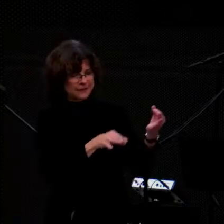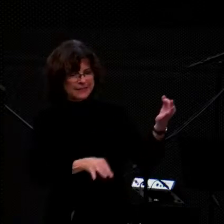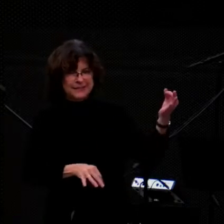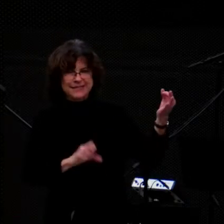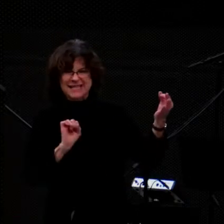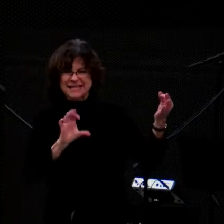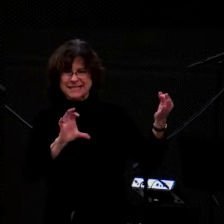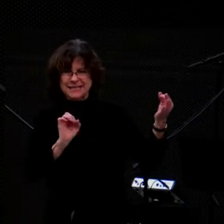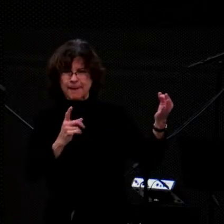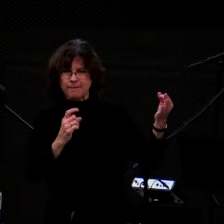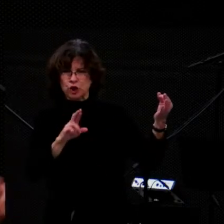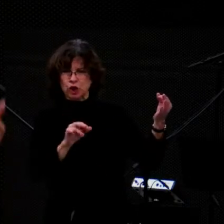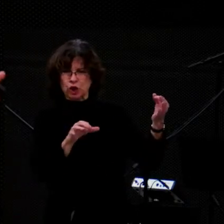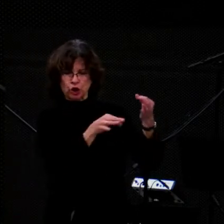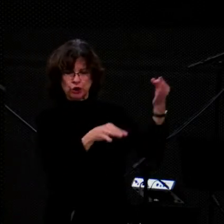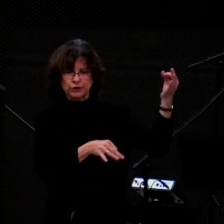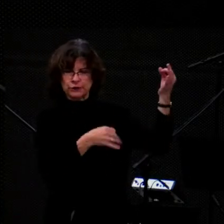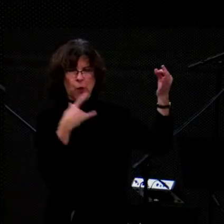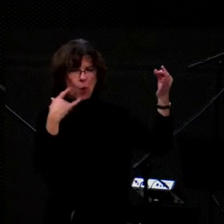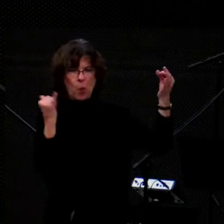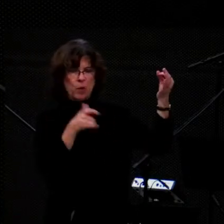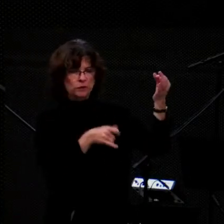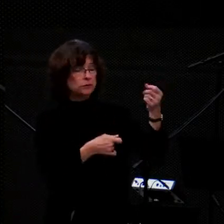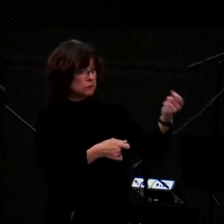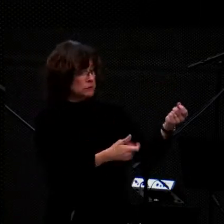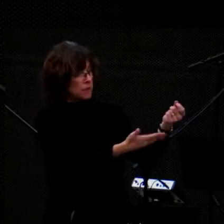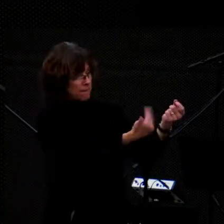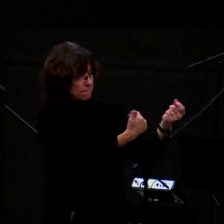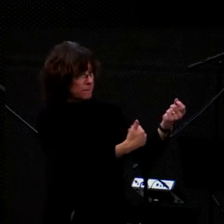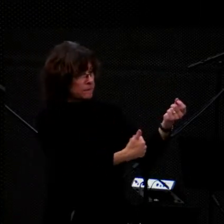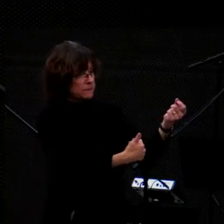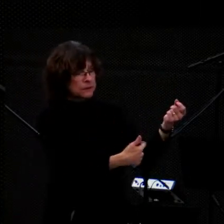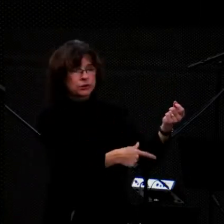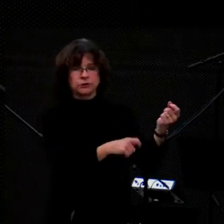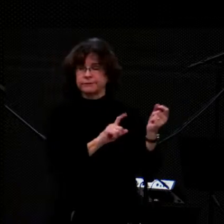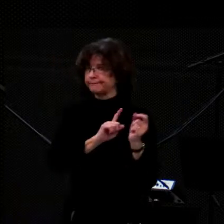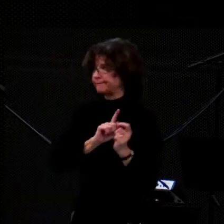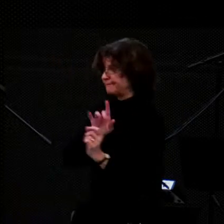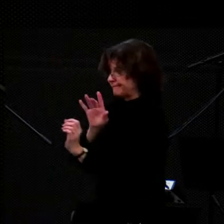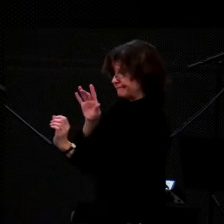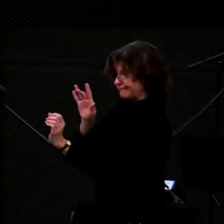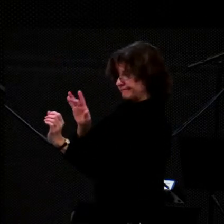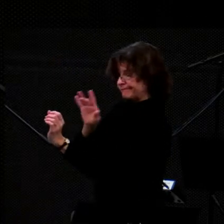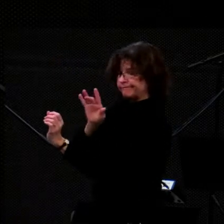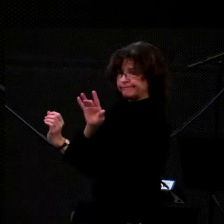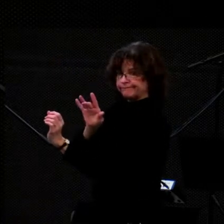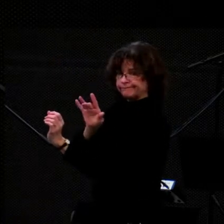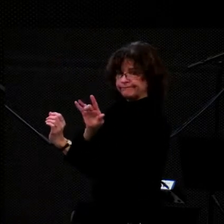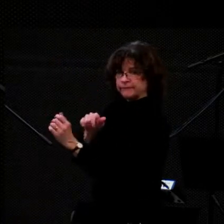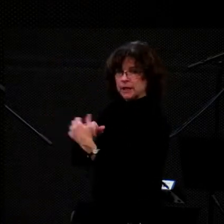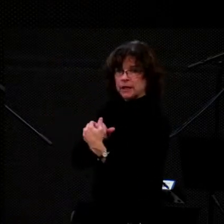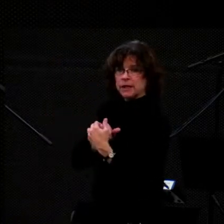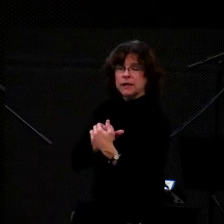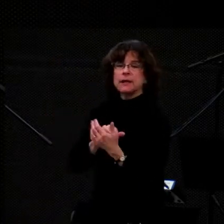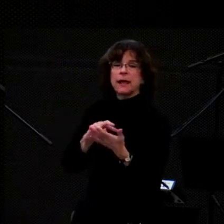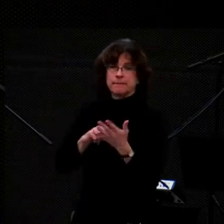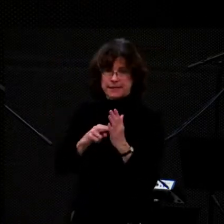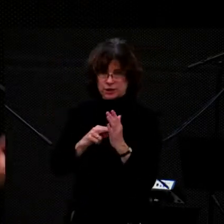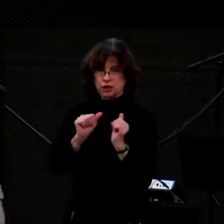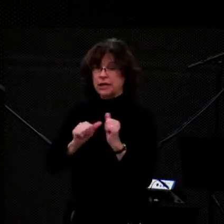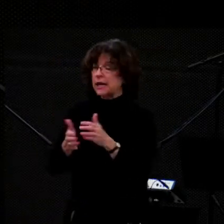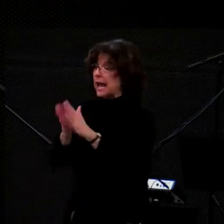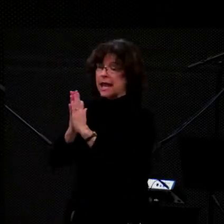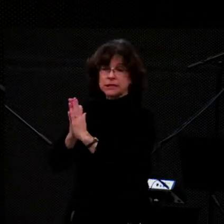come. He beckons her to come, that it's safe, and she touches the tip of the scepter and letting Esther know she's free to approach and